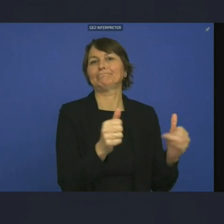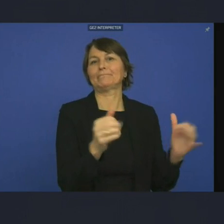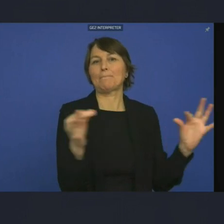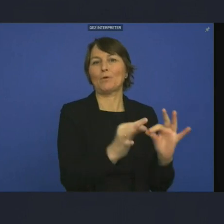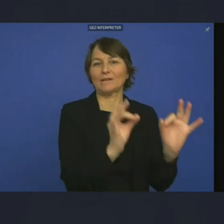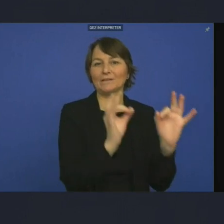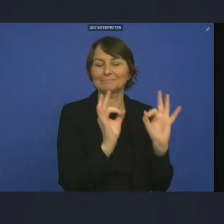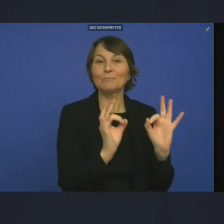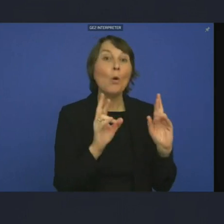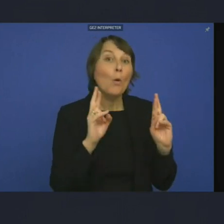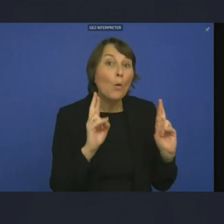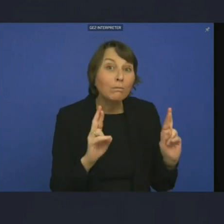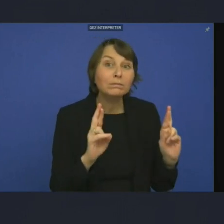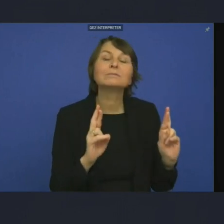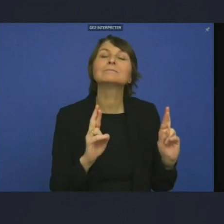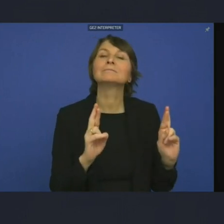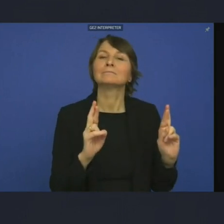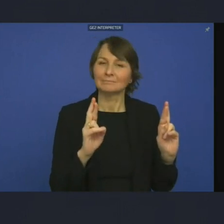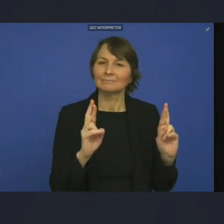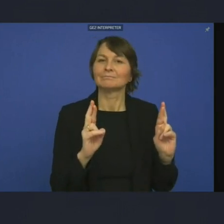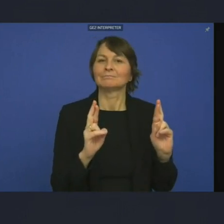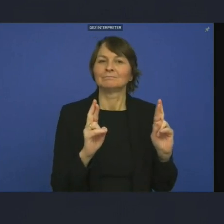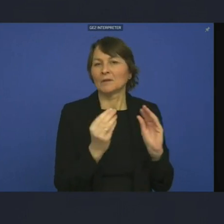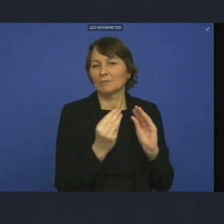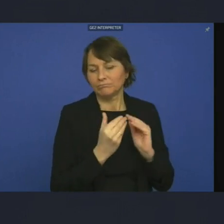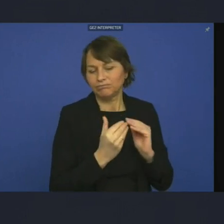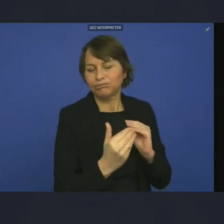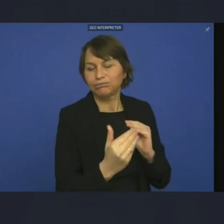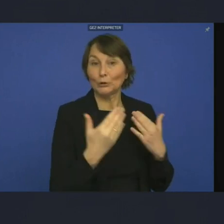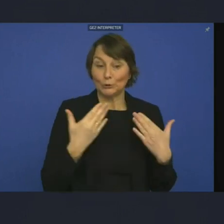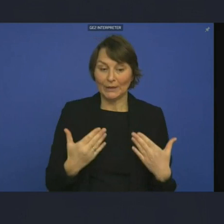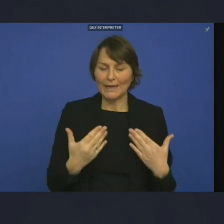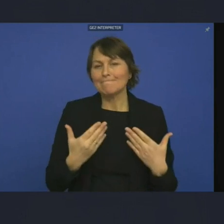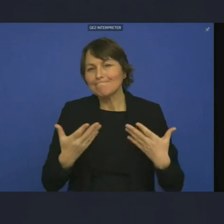still this opportunity today and to come to